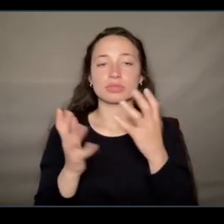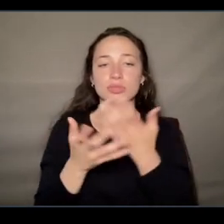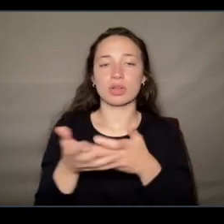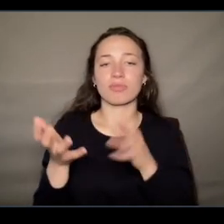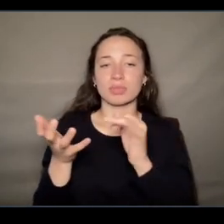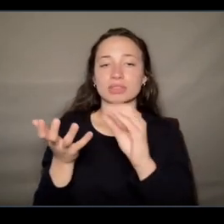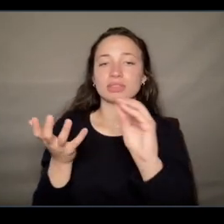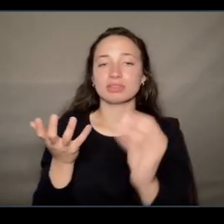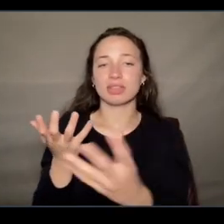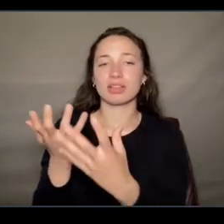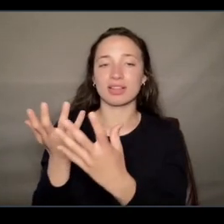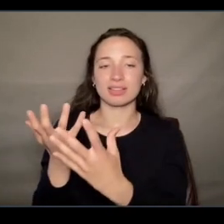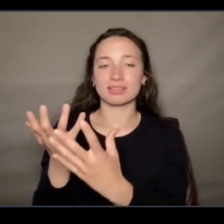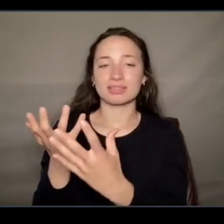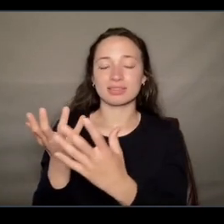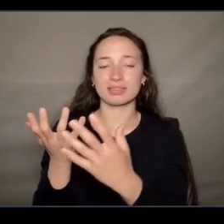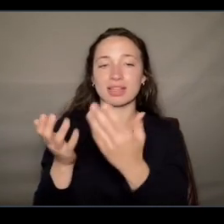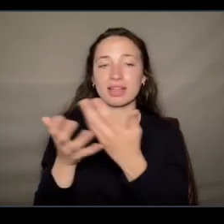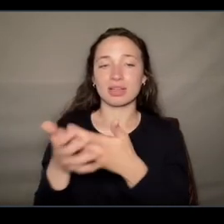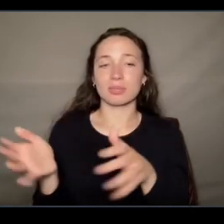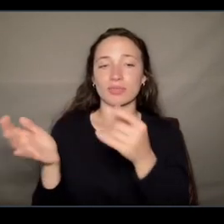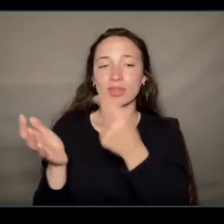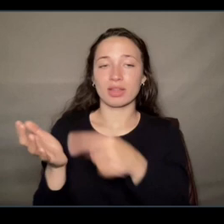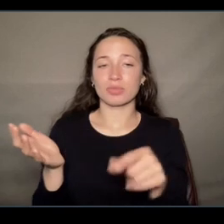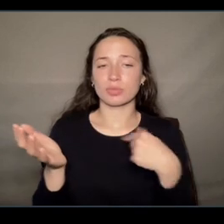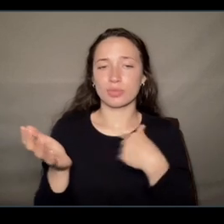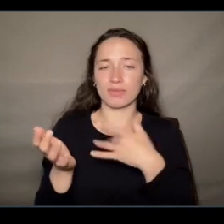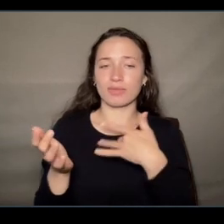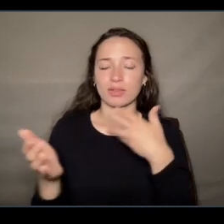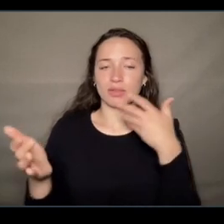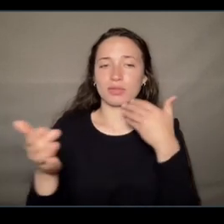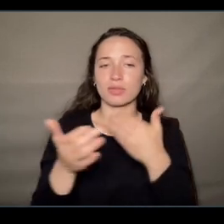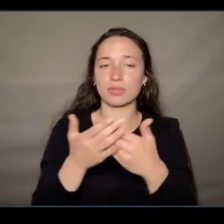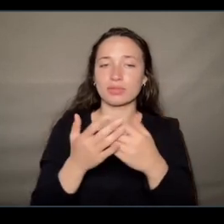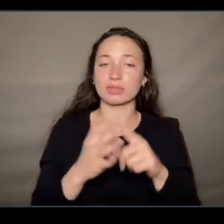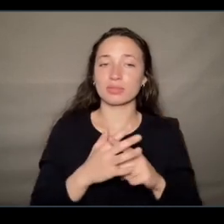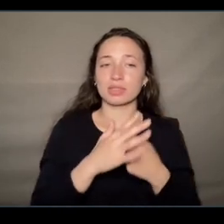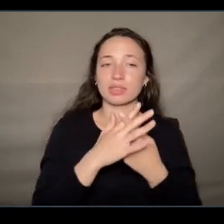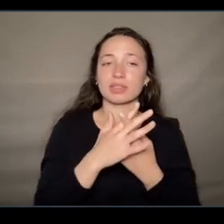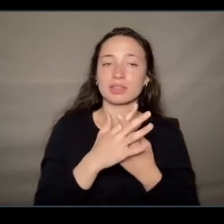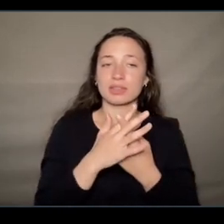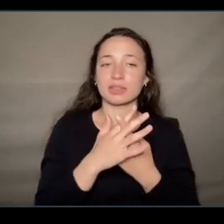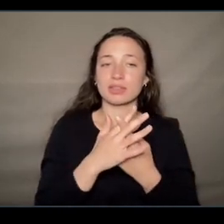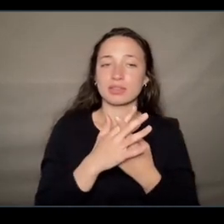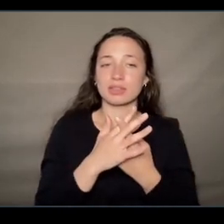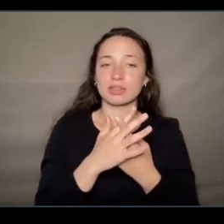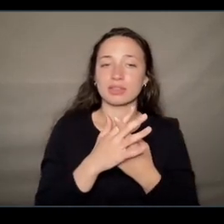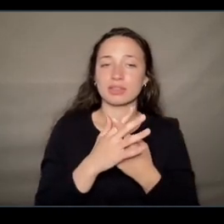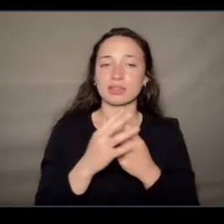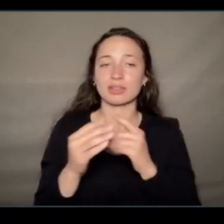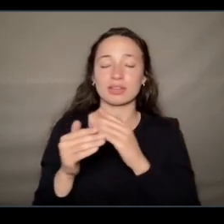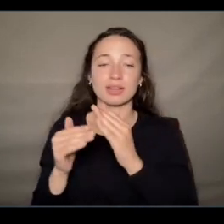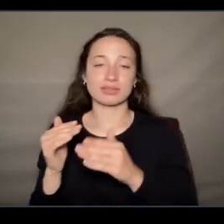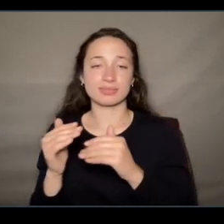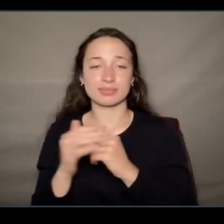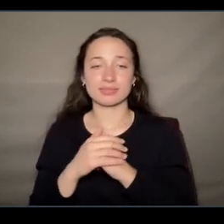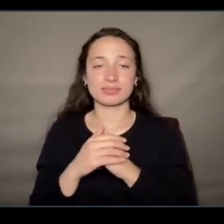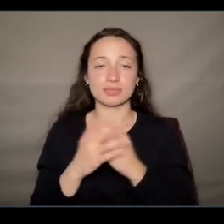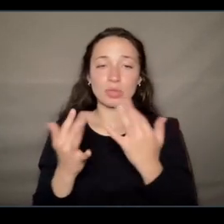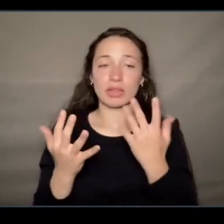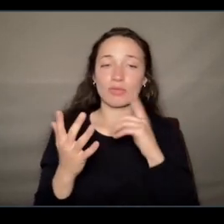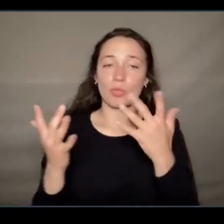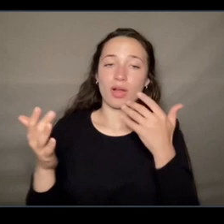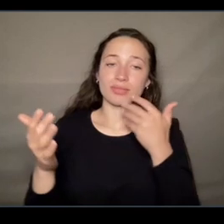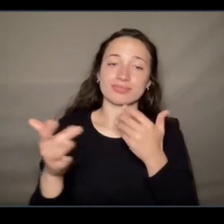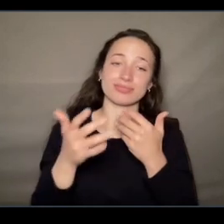swaddled by sunlight, a canopy of emerald, we feel we are close to beginning the end and